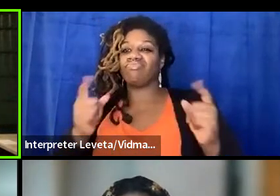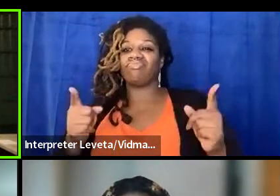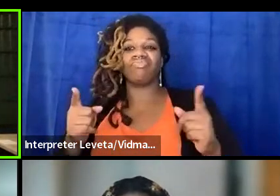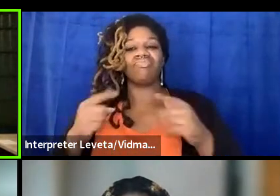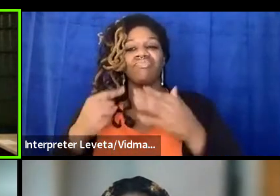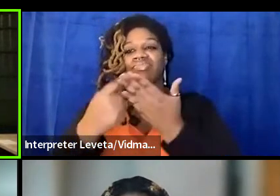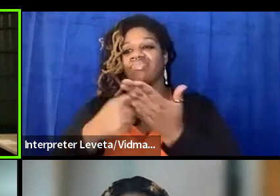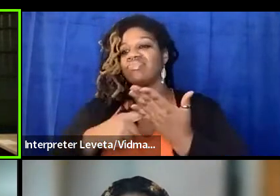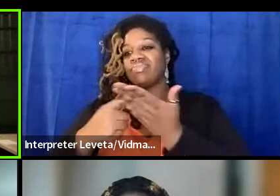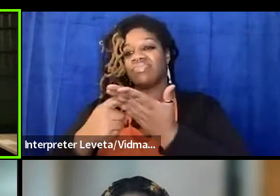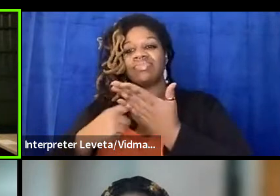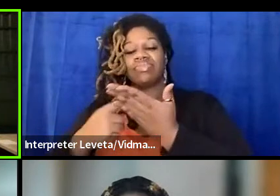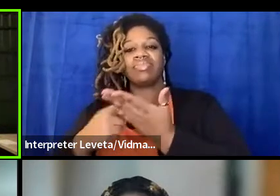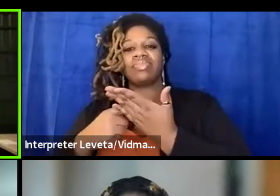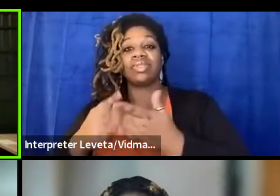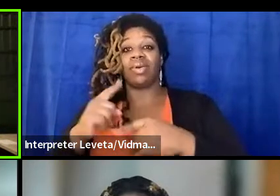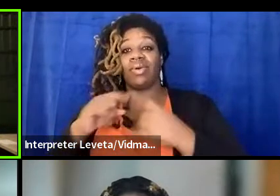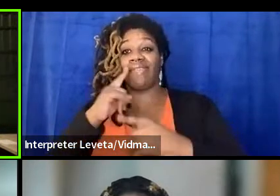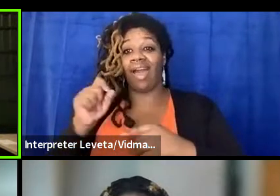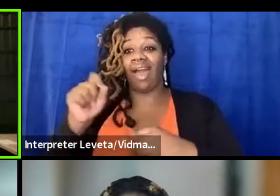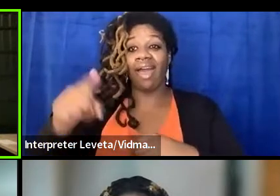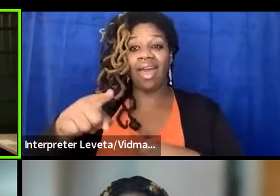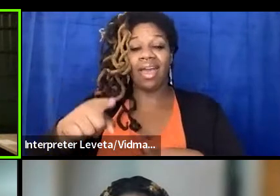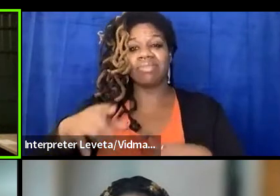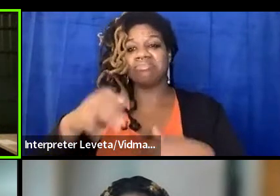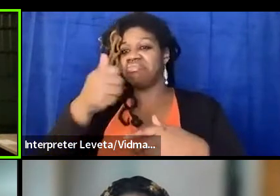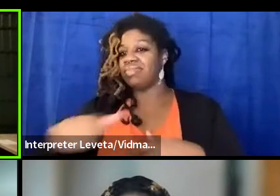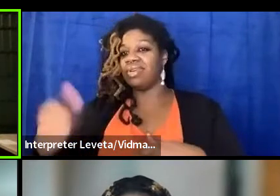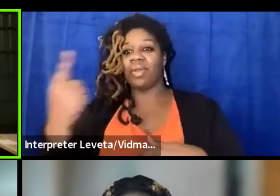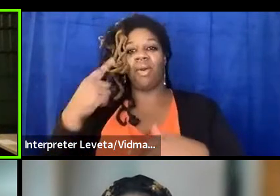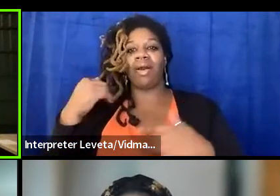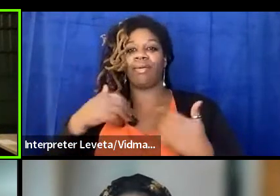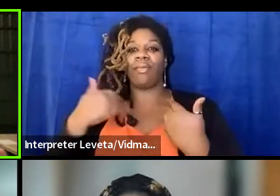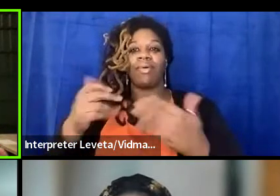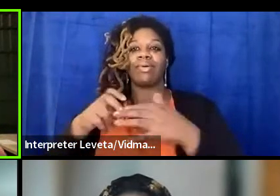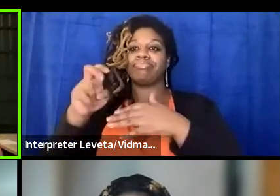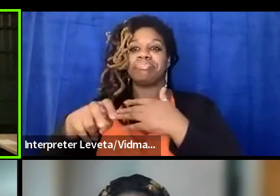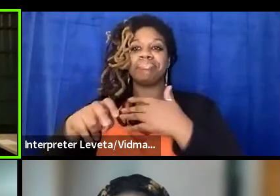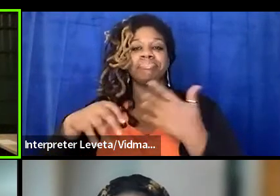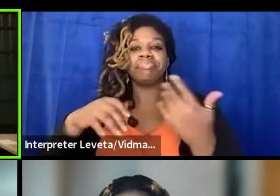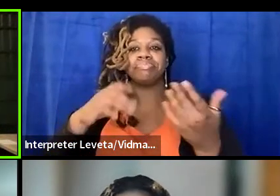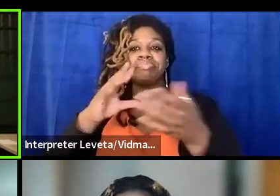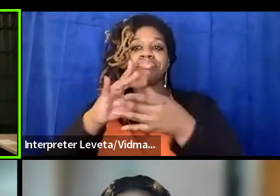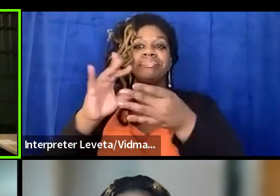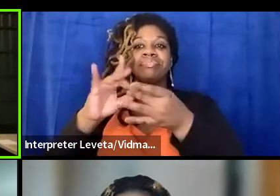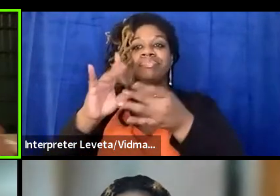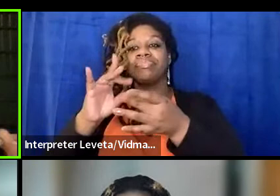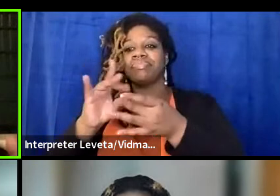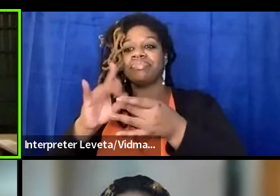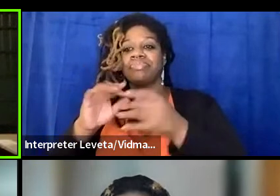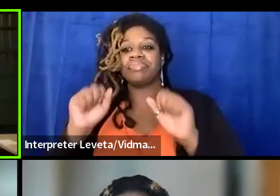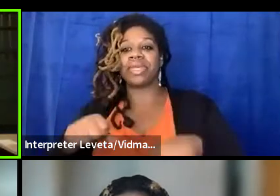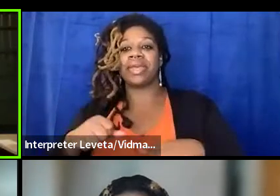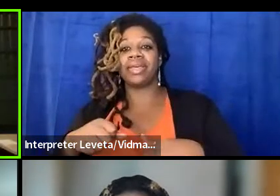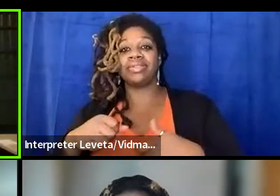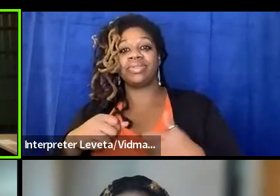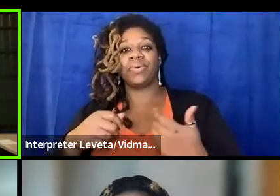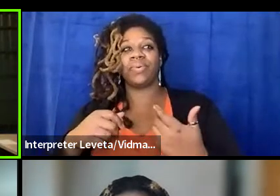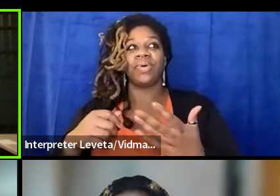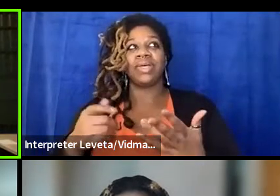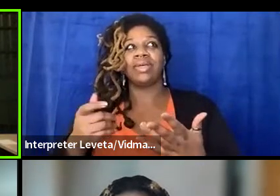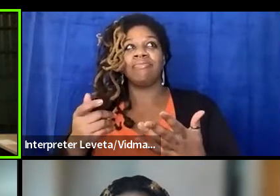So whenever I ask a question, any one of you can answer. So be a little bit,